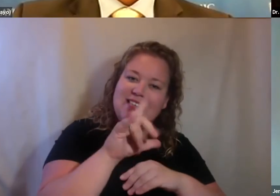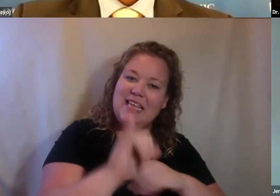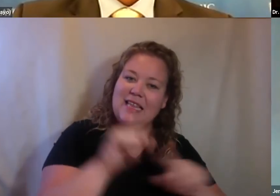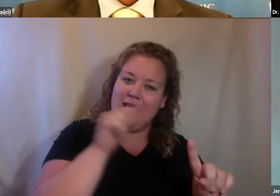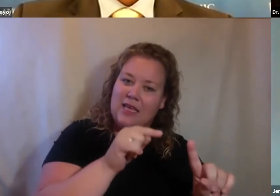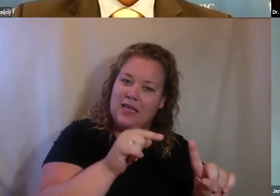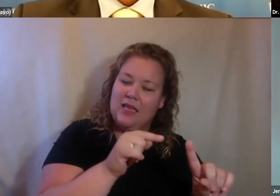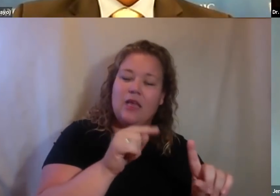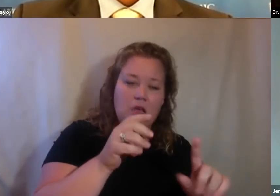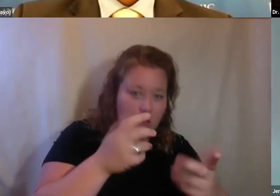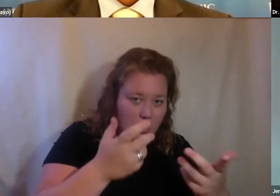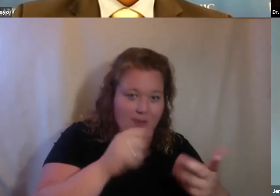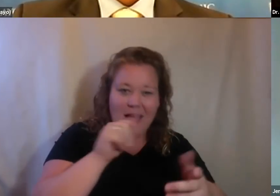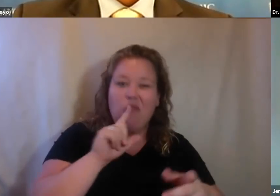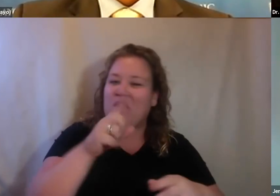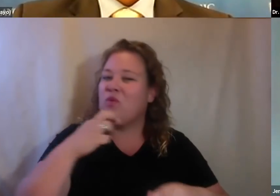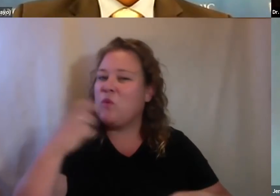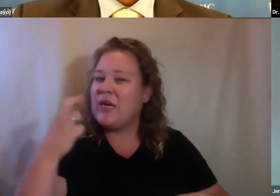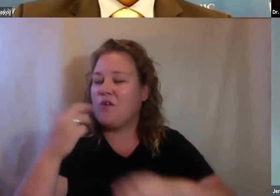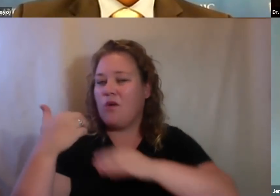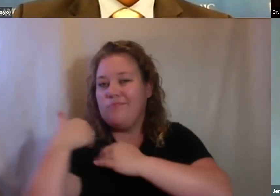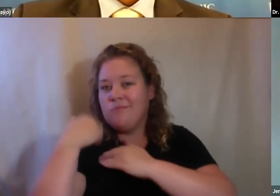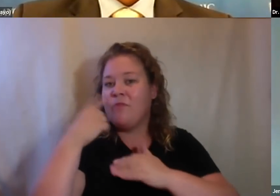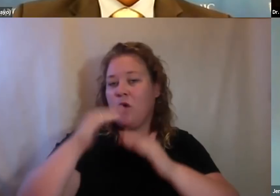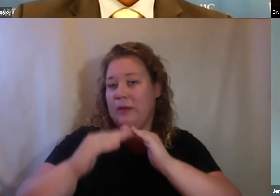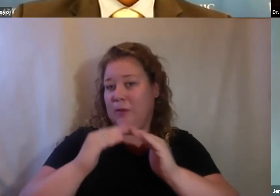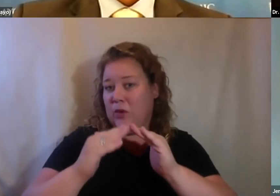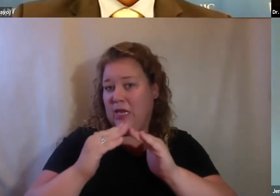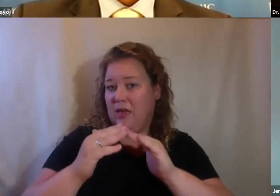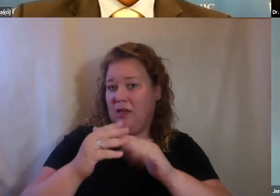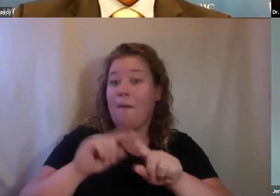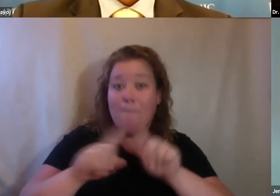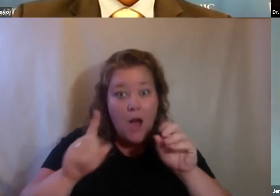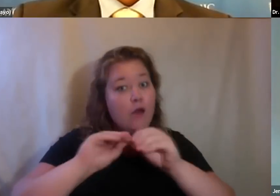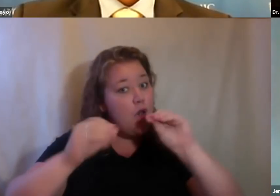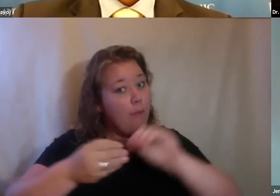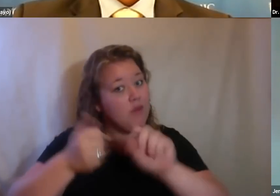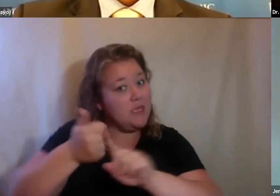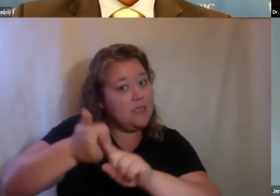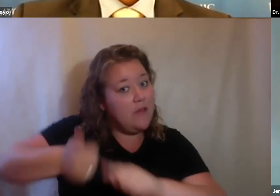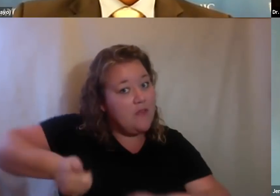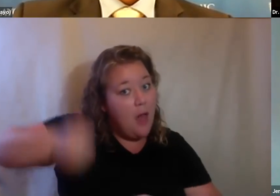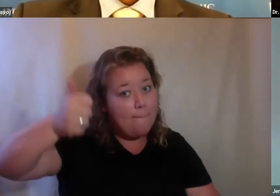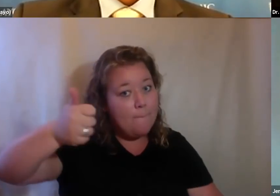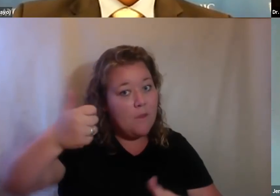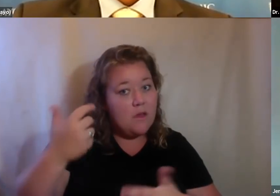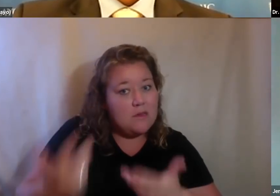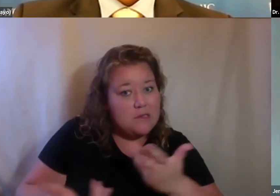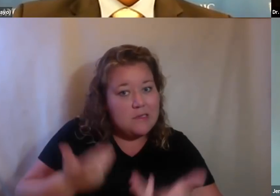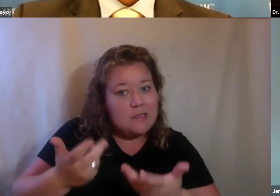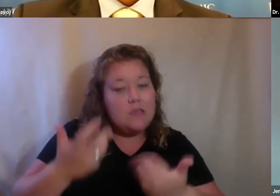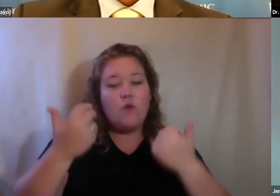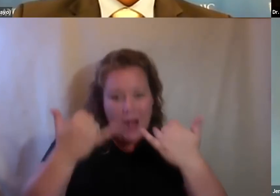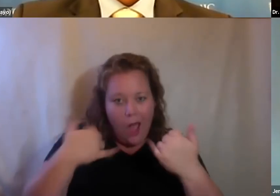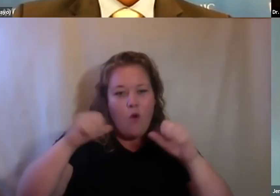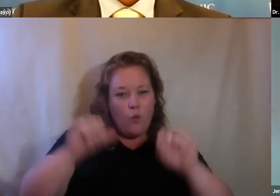or situation in the community. So when we're able to have the conversation, we can have that discussion about the cases, where are they at,